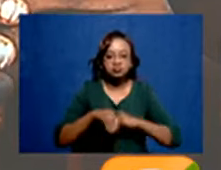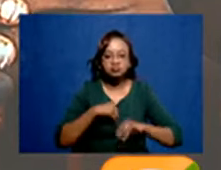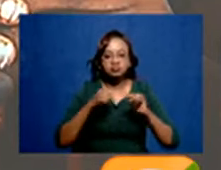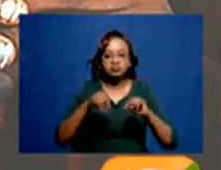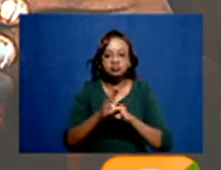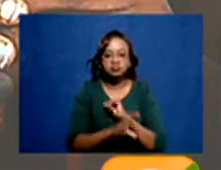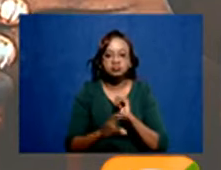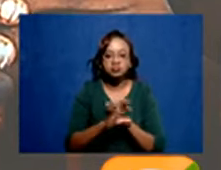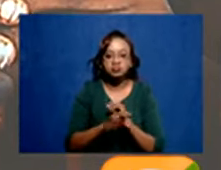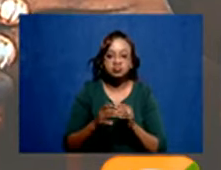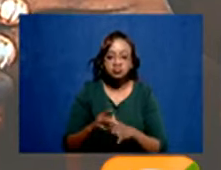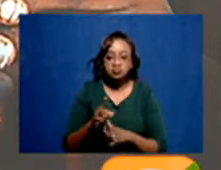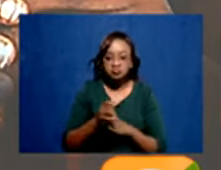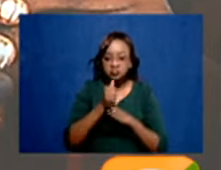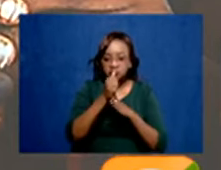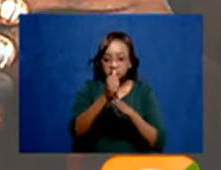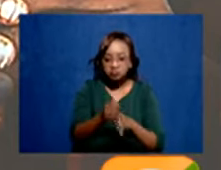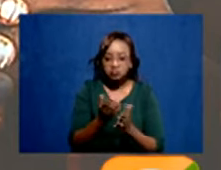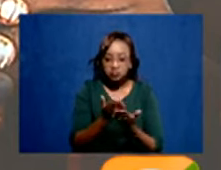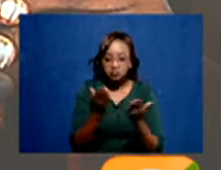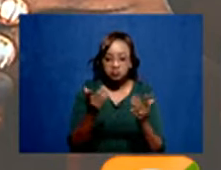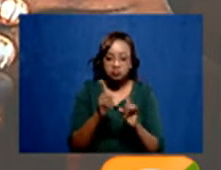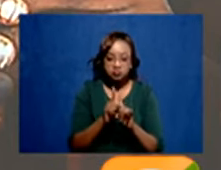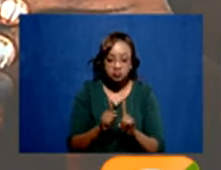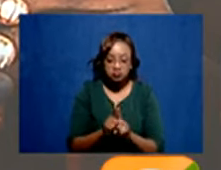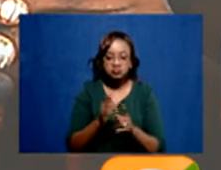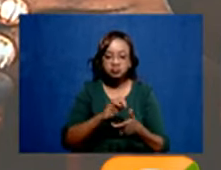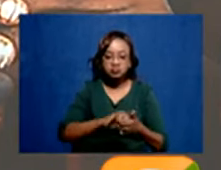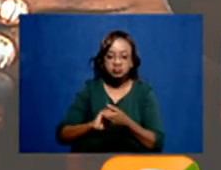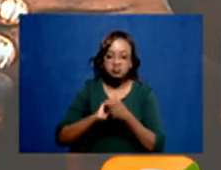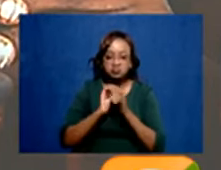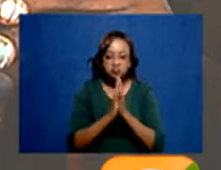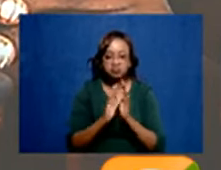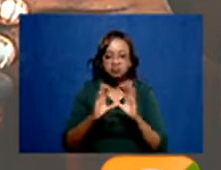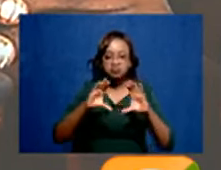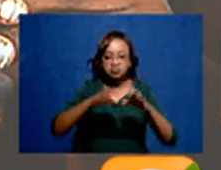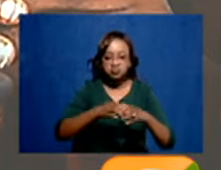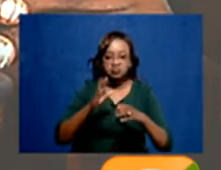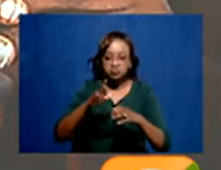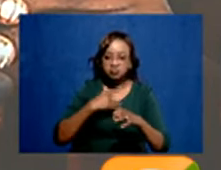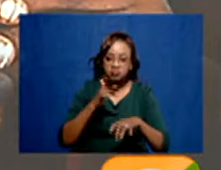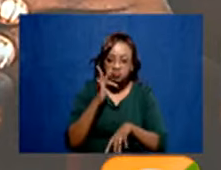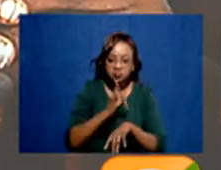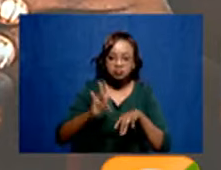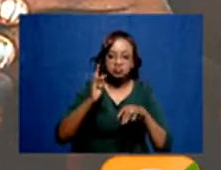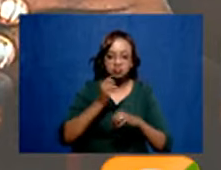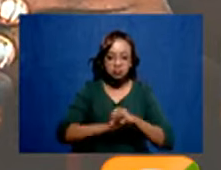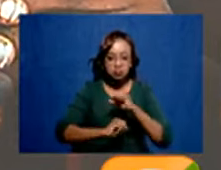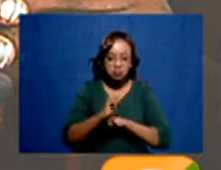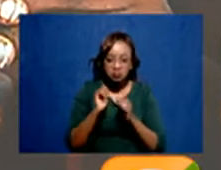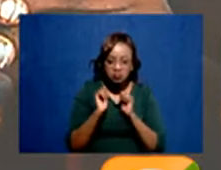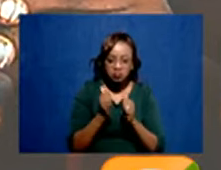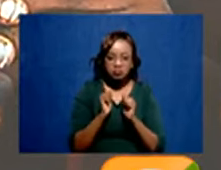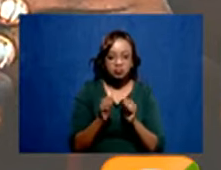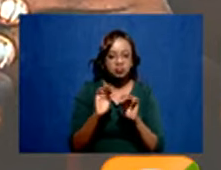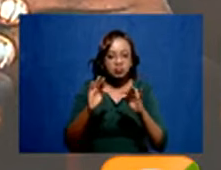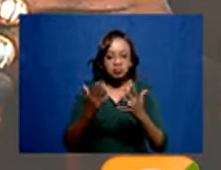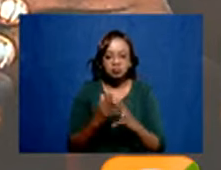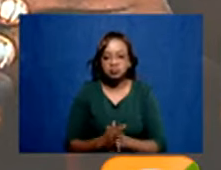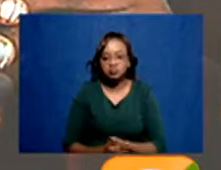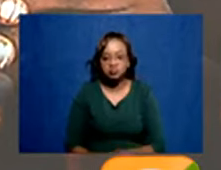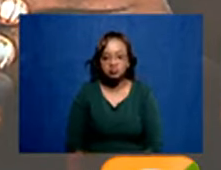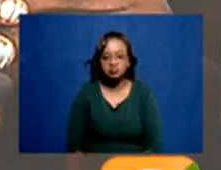The religious leaders also undertook to engage their congregations in civil and morality sensitization conversations against the